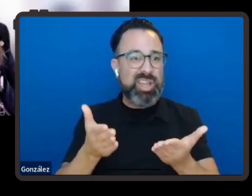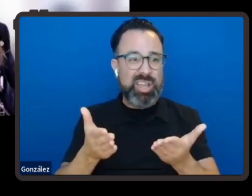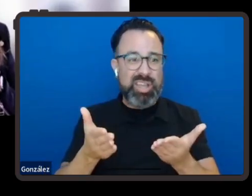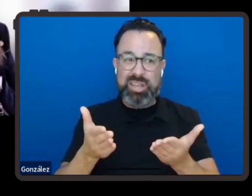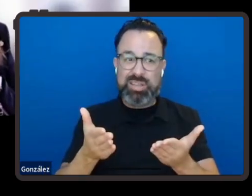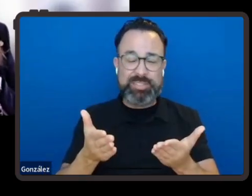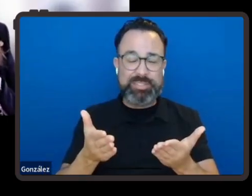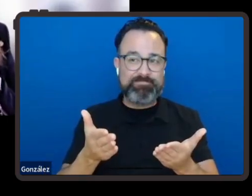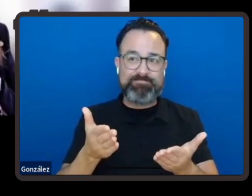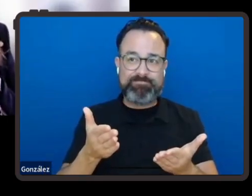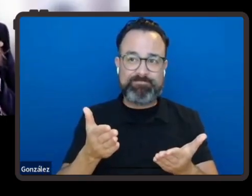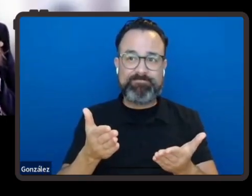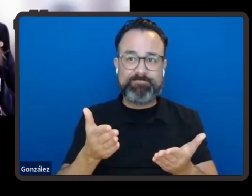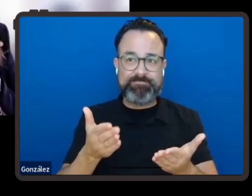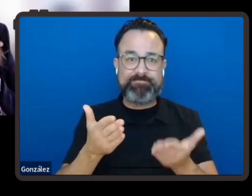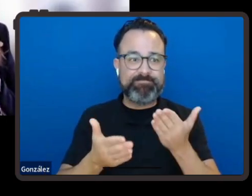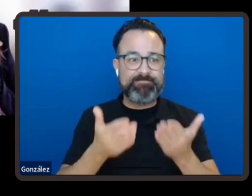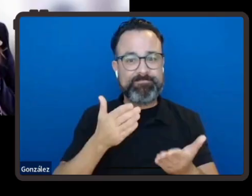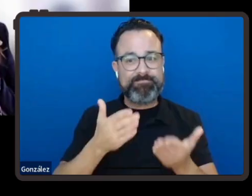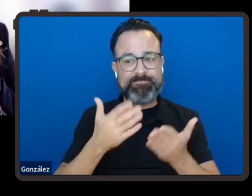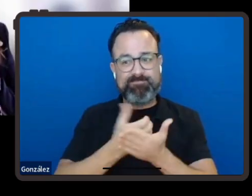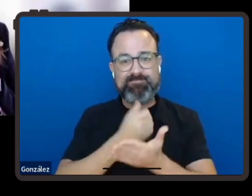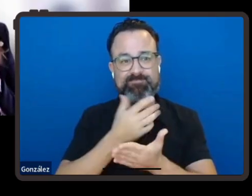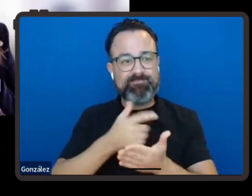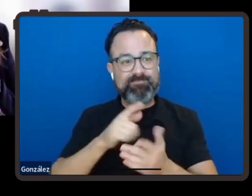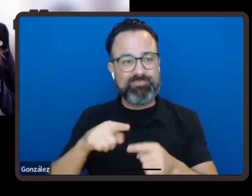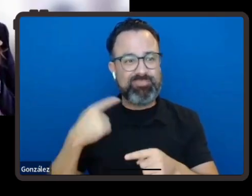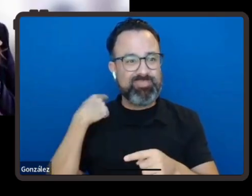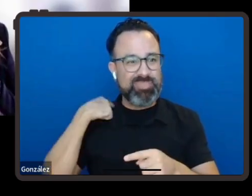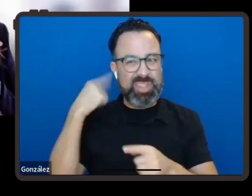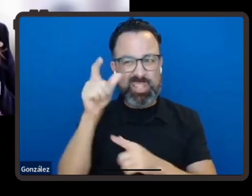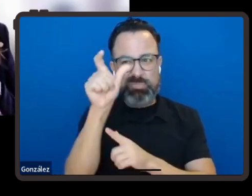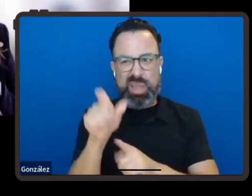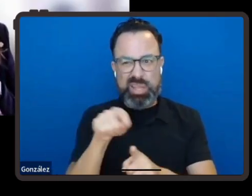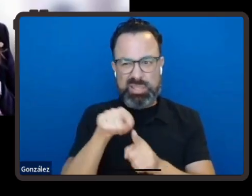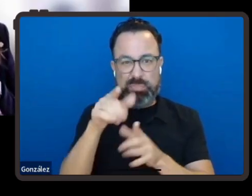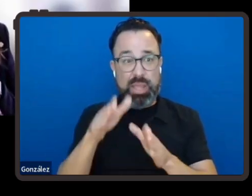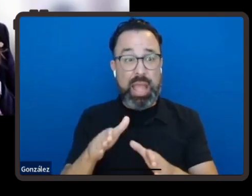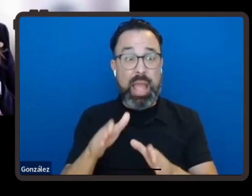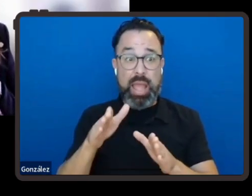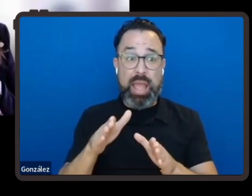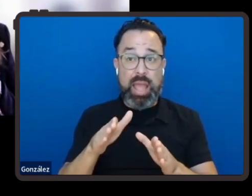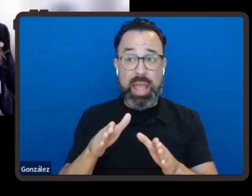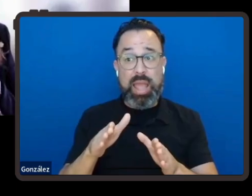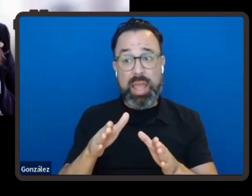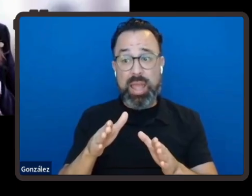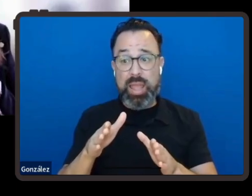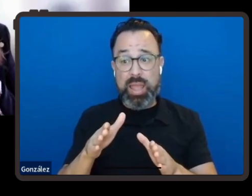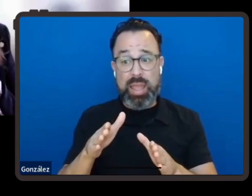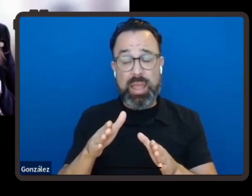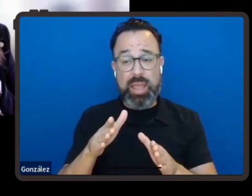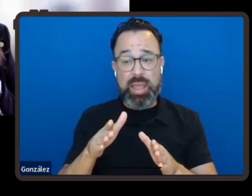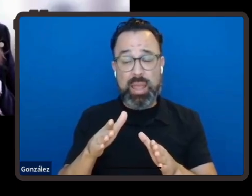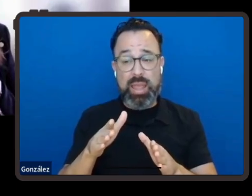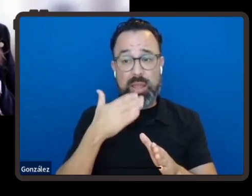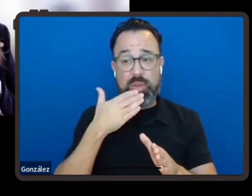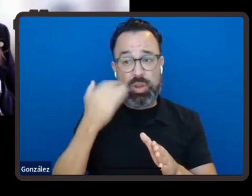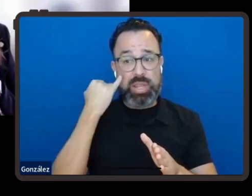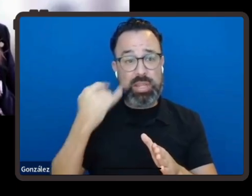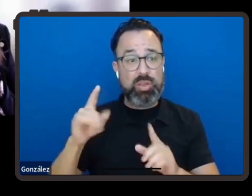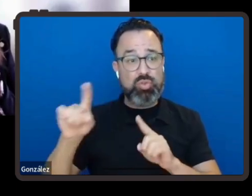spine specialist and the people that specialize. I would very much make sure she's seeing somebody with endocrinology with